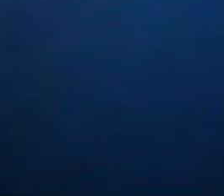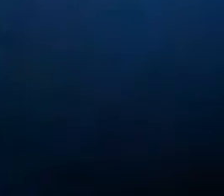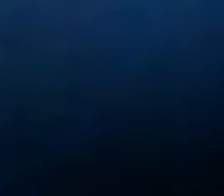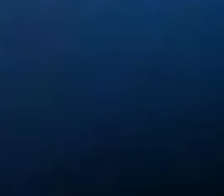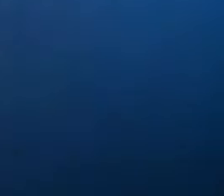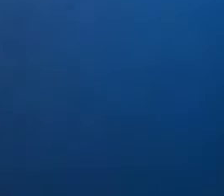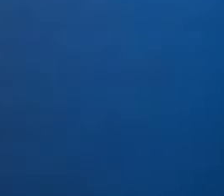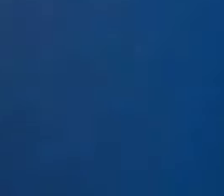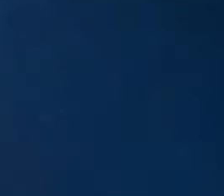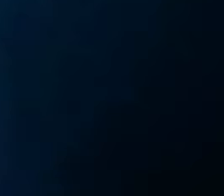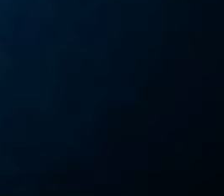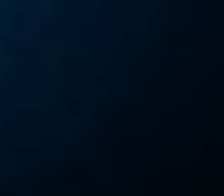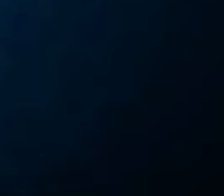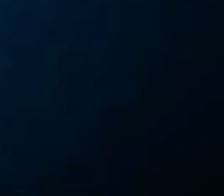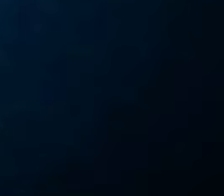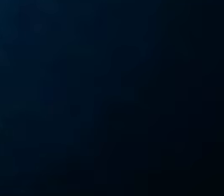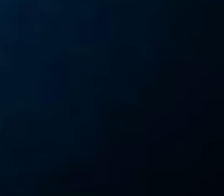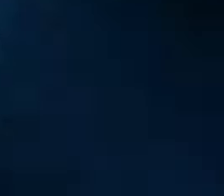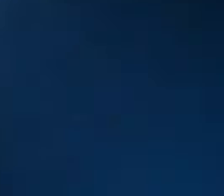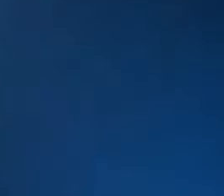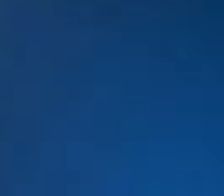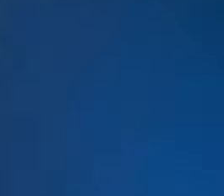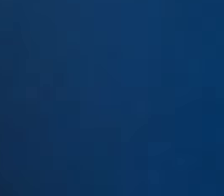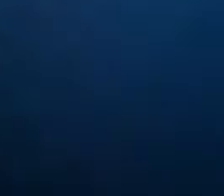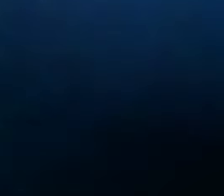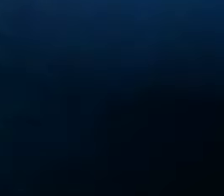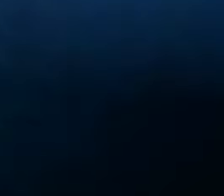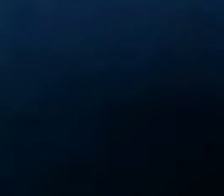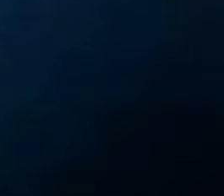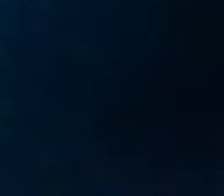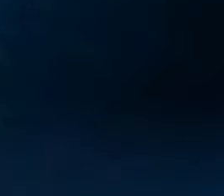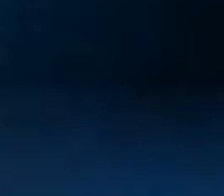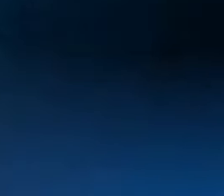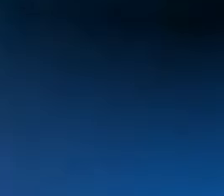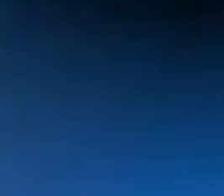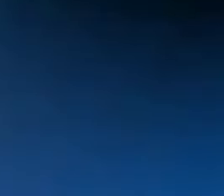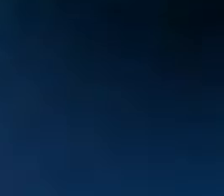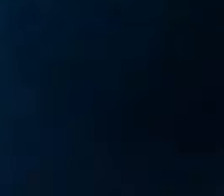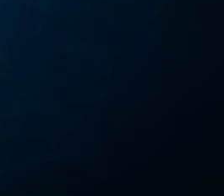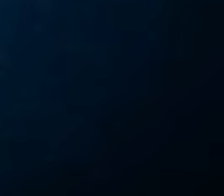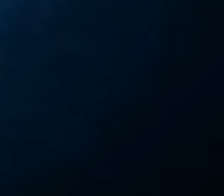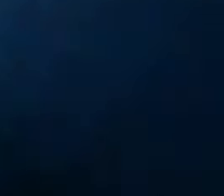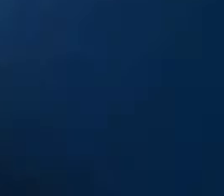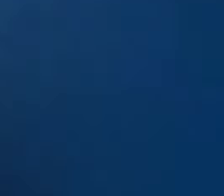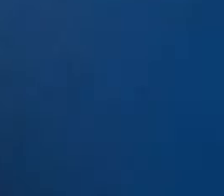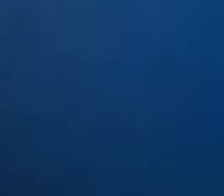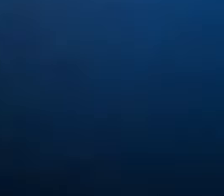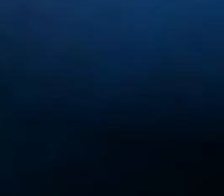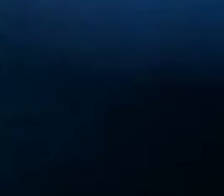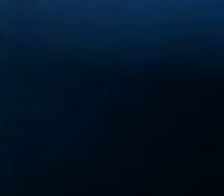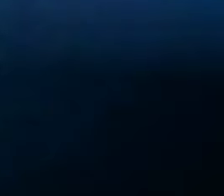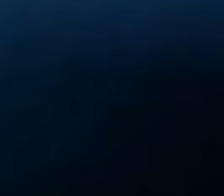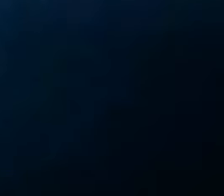But understand this, that there is no good in a man.